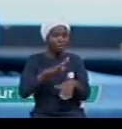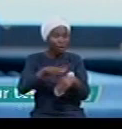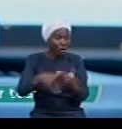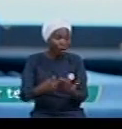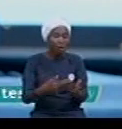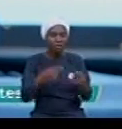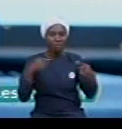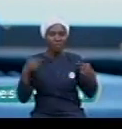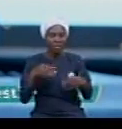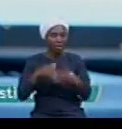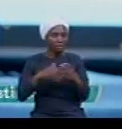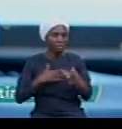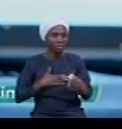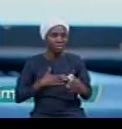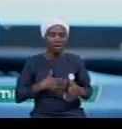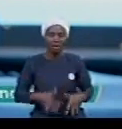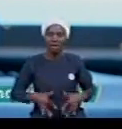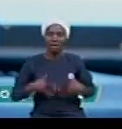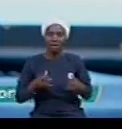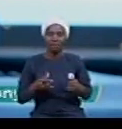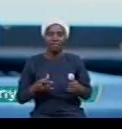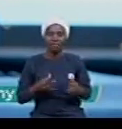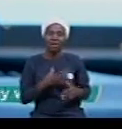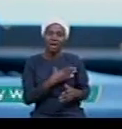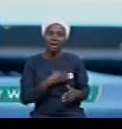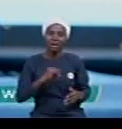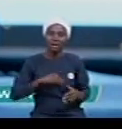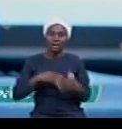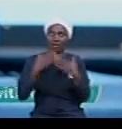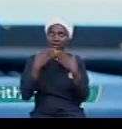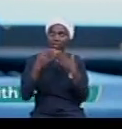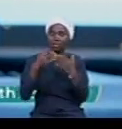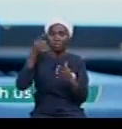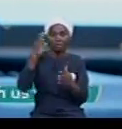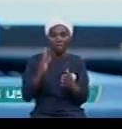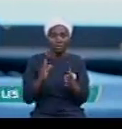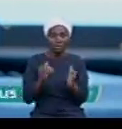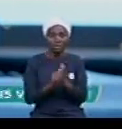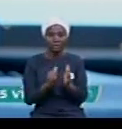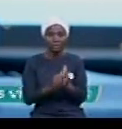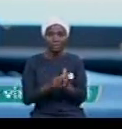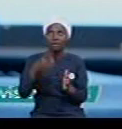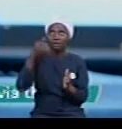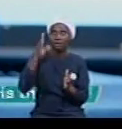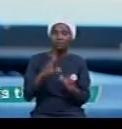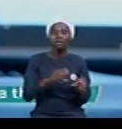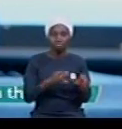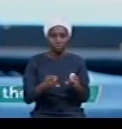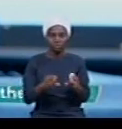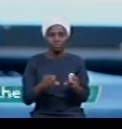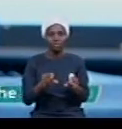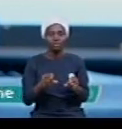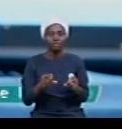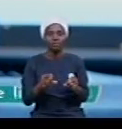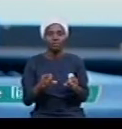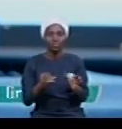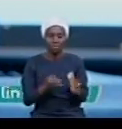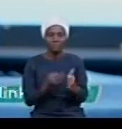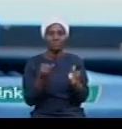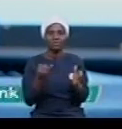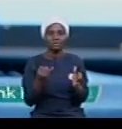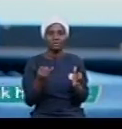mi mo si dupe lowo Olorun wi pe Olorun se be ni